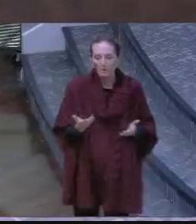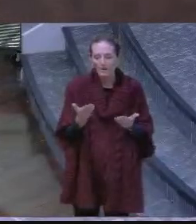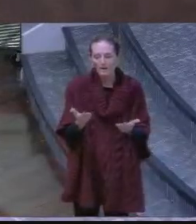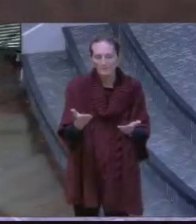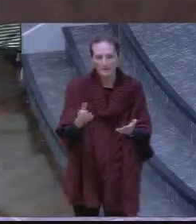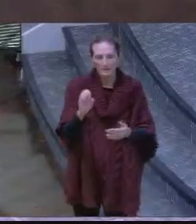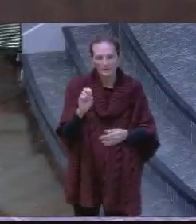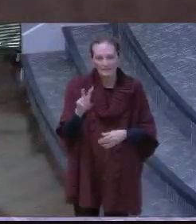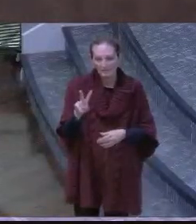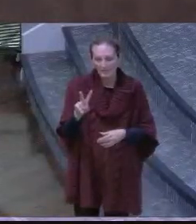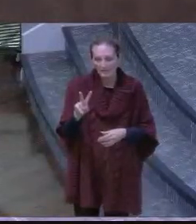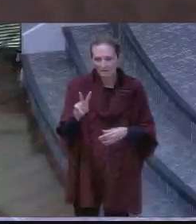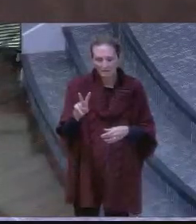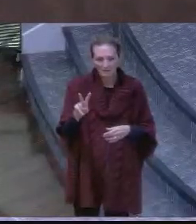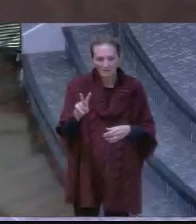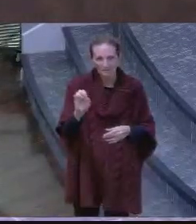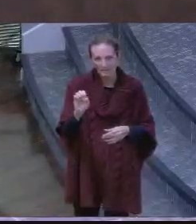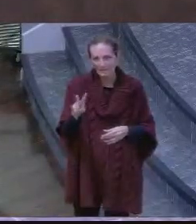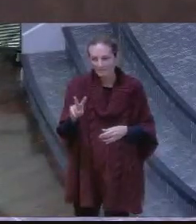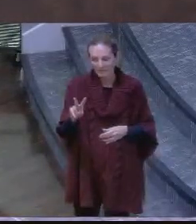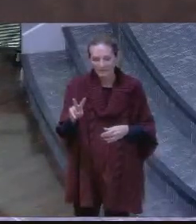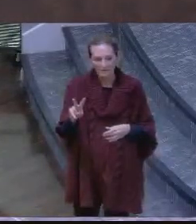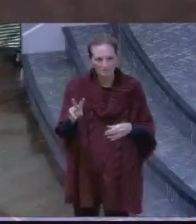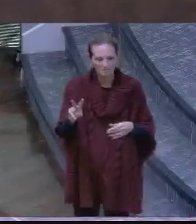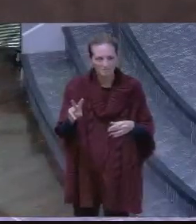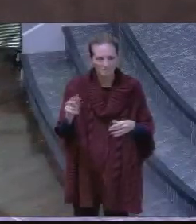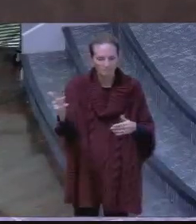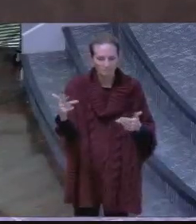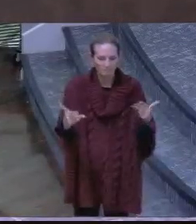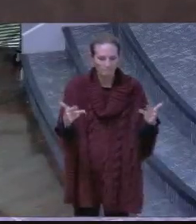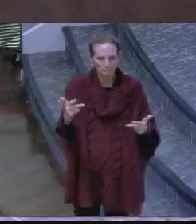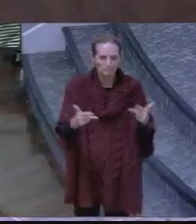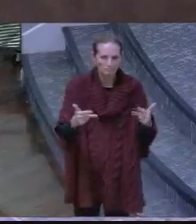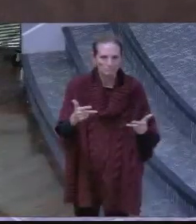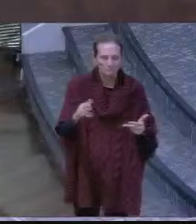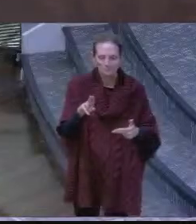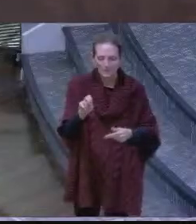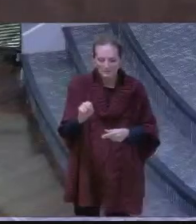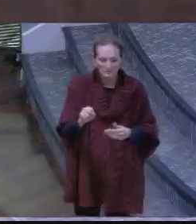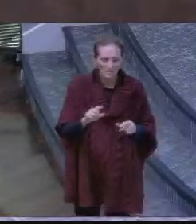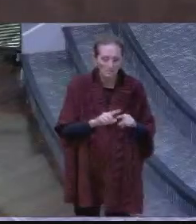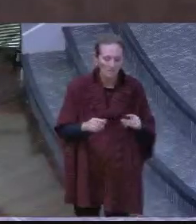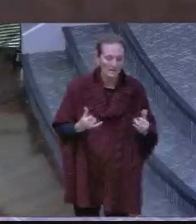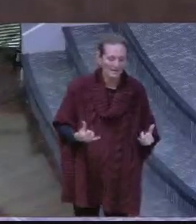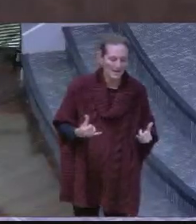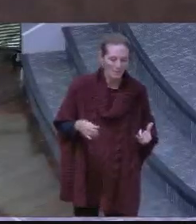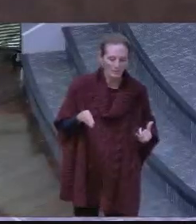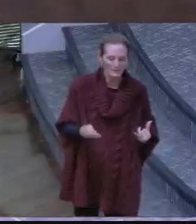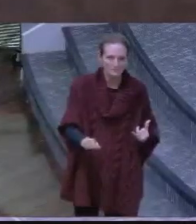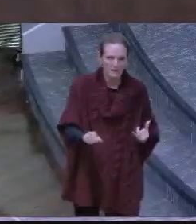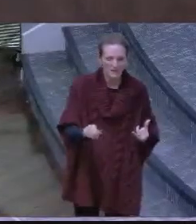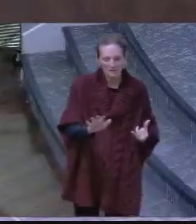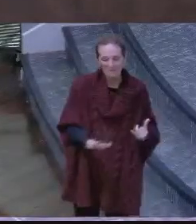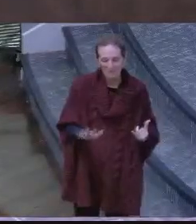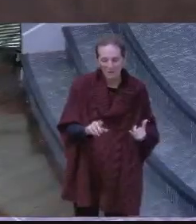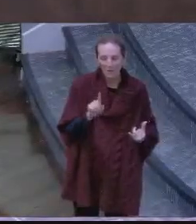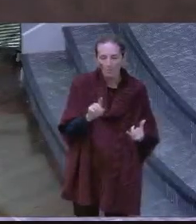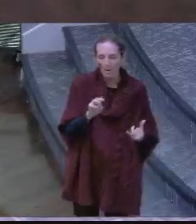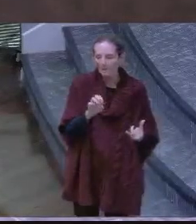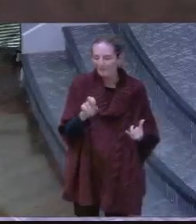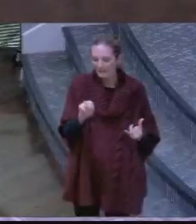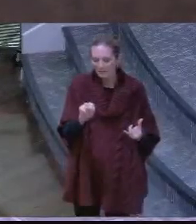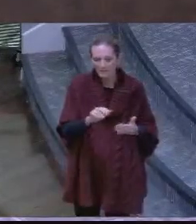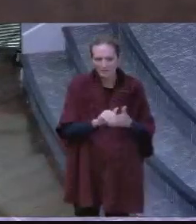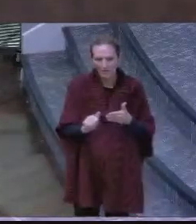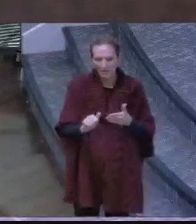EV vehicles. And so I just wanted to, just to kind of point out here that we're spending right now about $1 million in